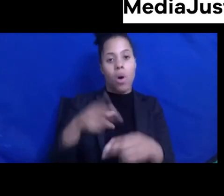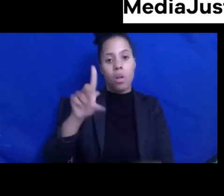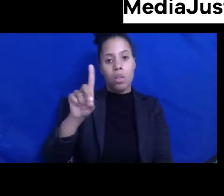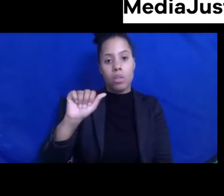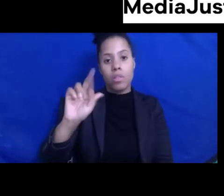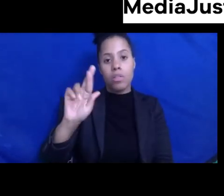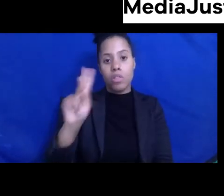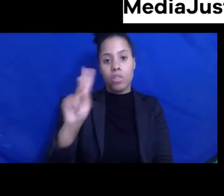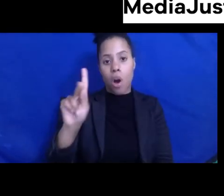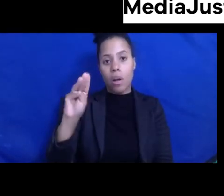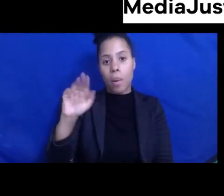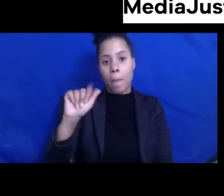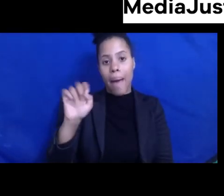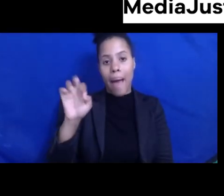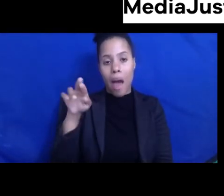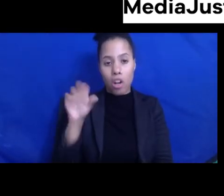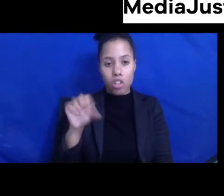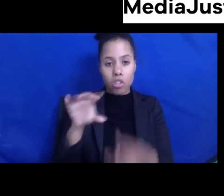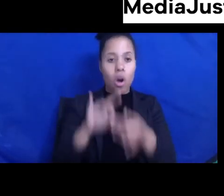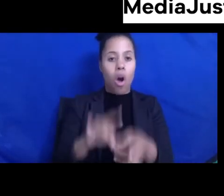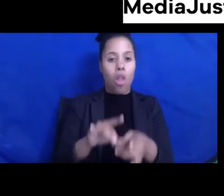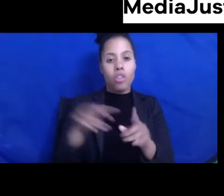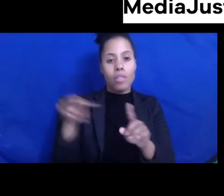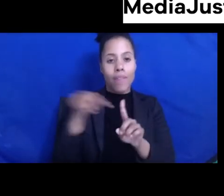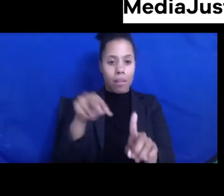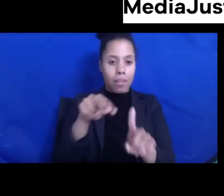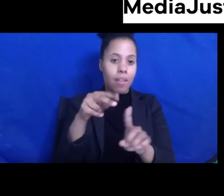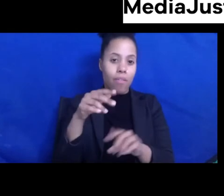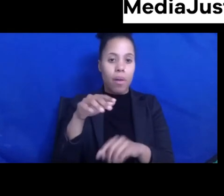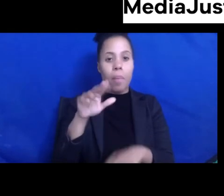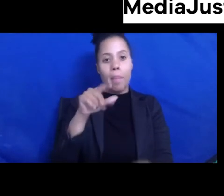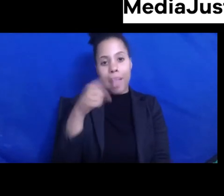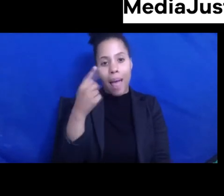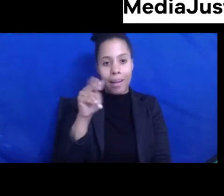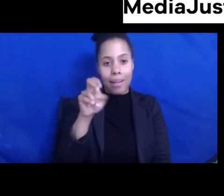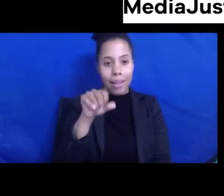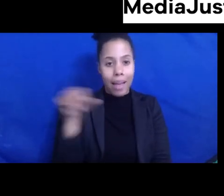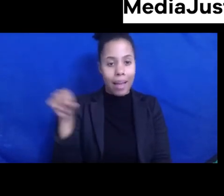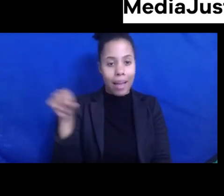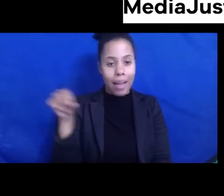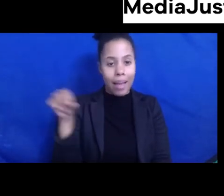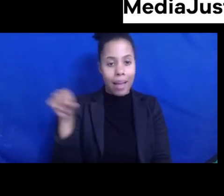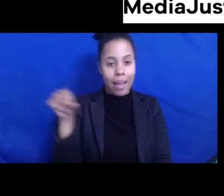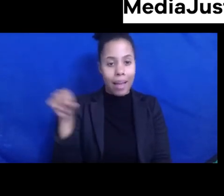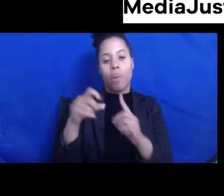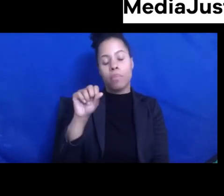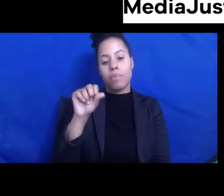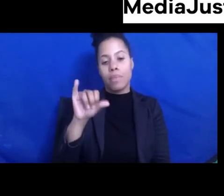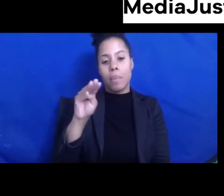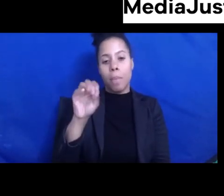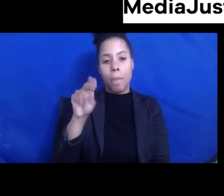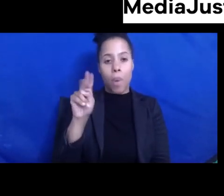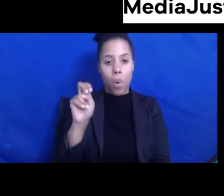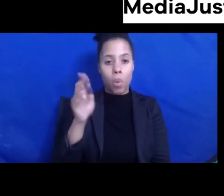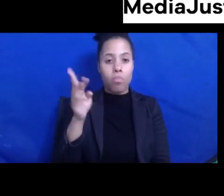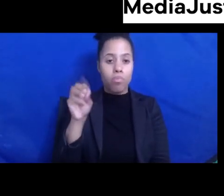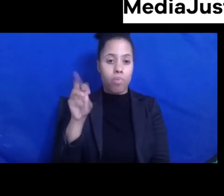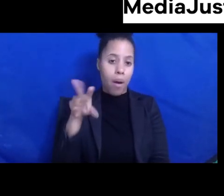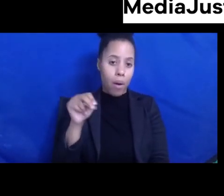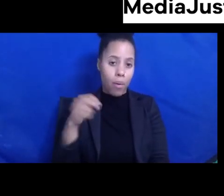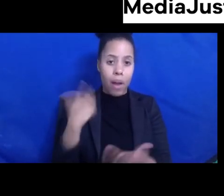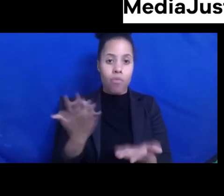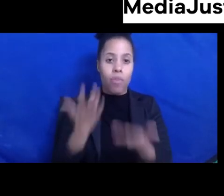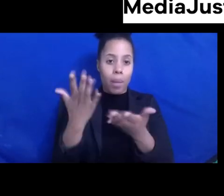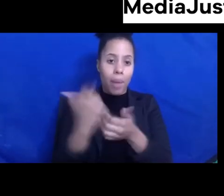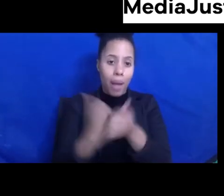Surveillance of Blackness by Simone Brown that I highly recommend everyone to read and check out. I think like